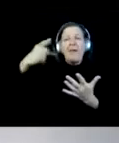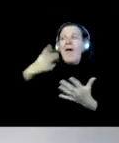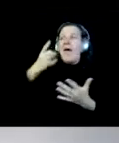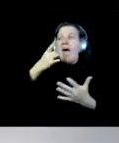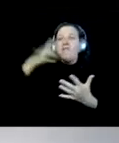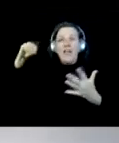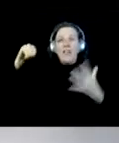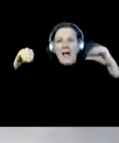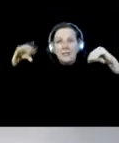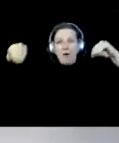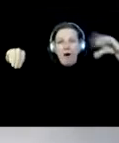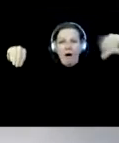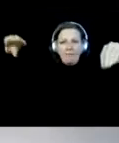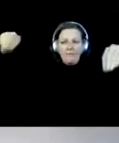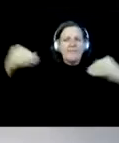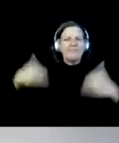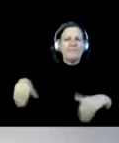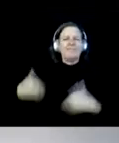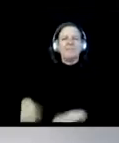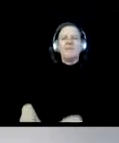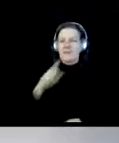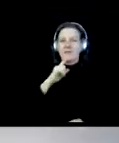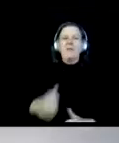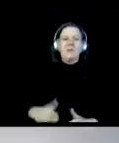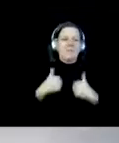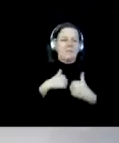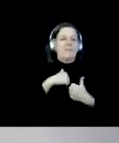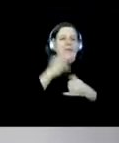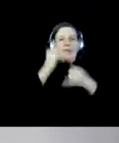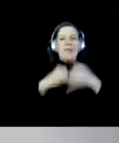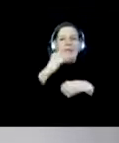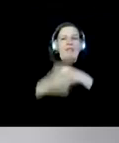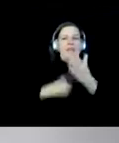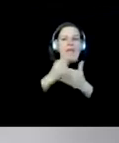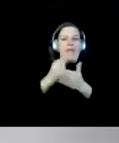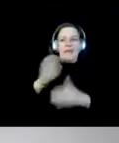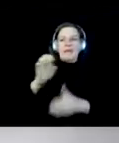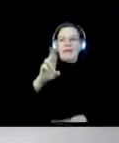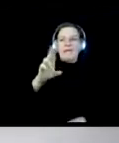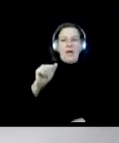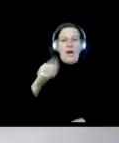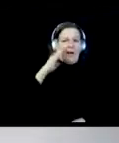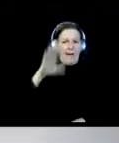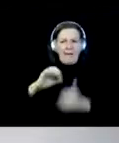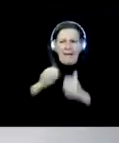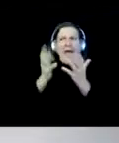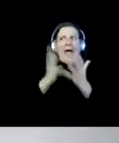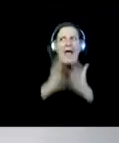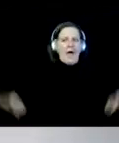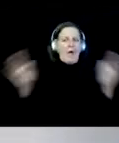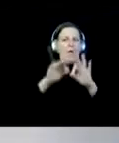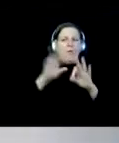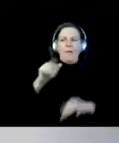Yeah. It's always framed as the end of an era. I mean, how important Barney's was, in the cultural imagination in New York.